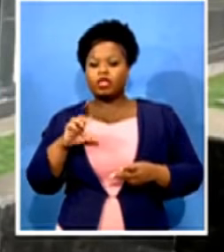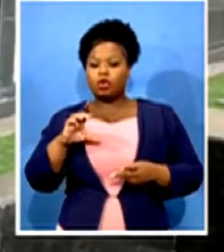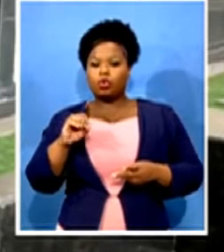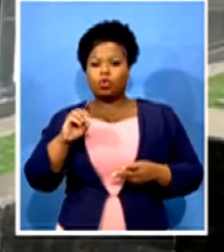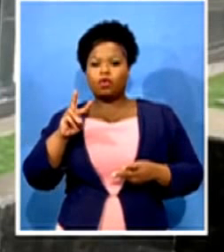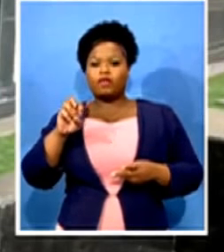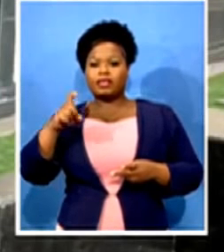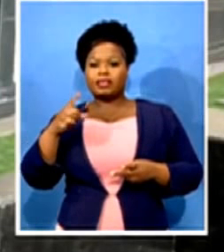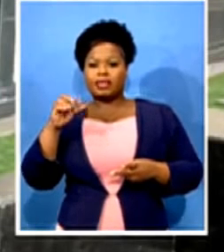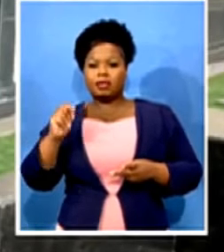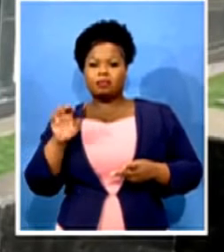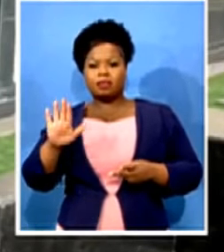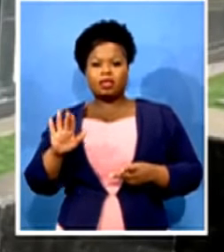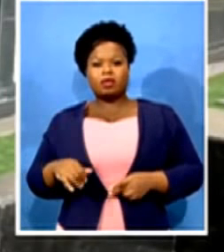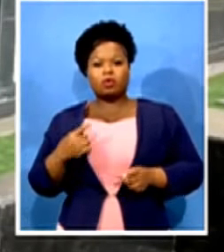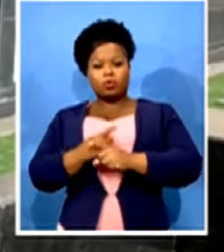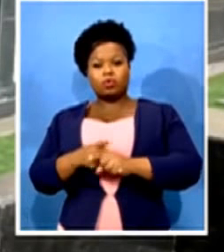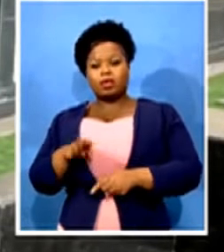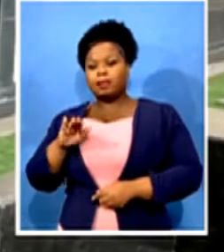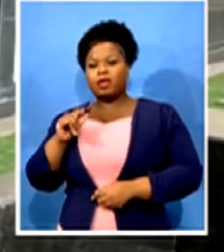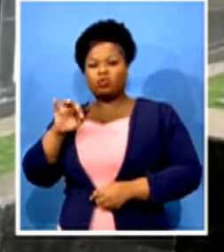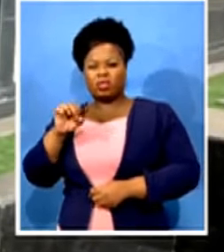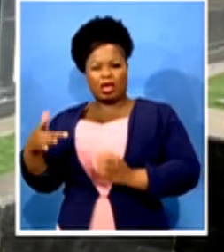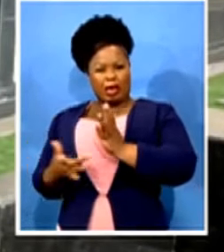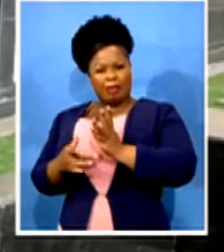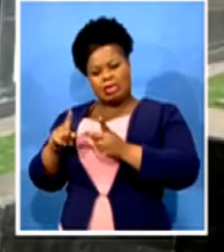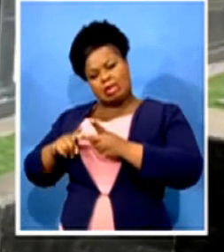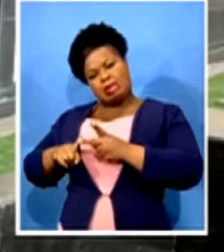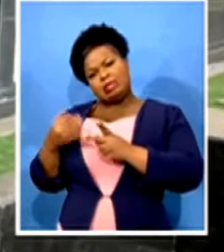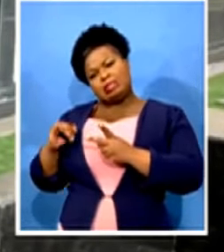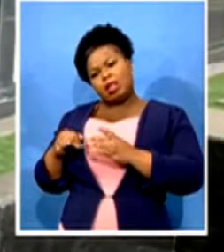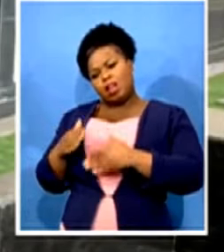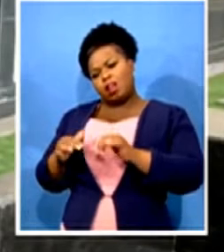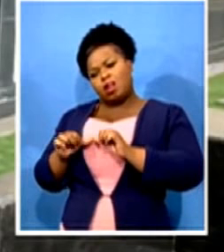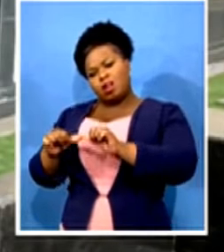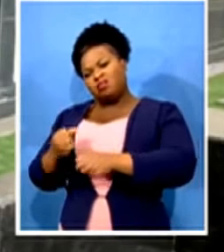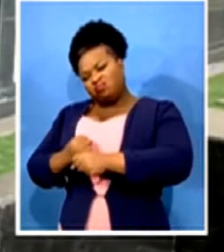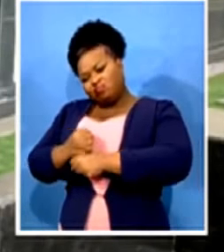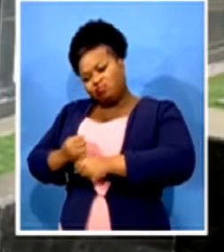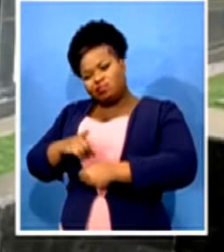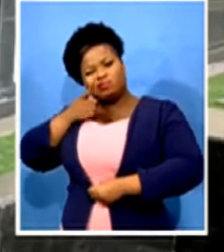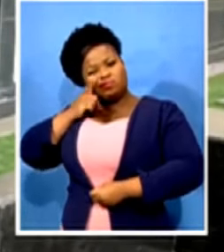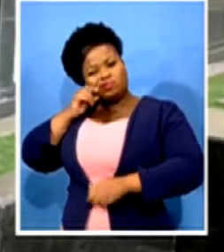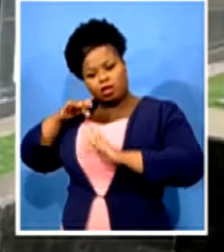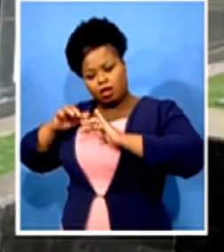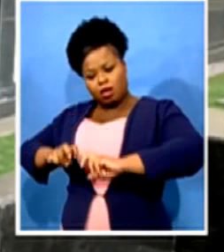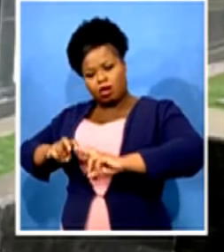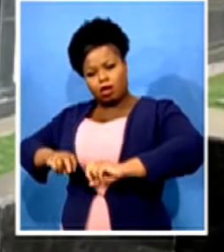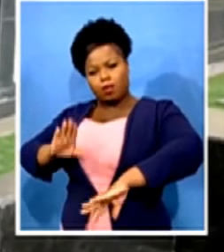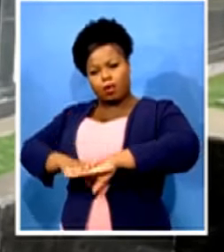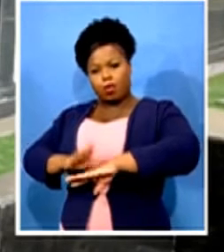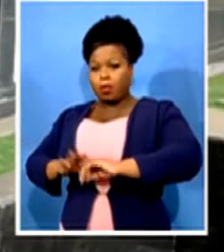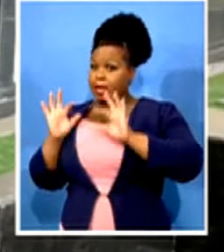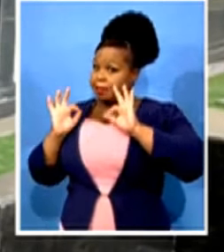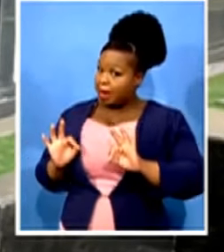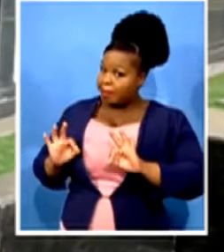That vaccine is still undergoing clinical trials and efficacy data isn't out yet, so there is some unease surrounding its deployment on